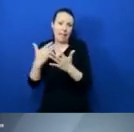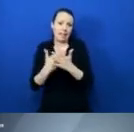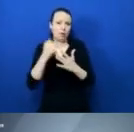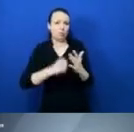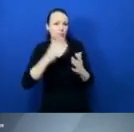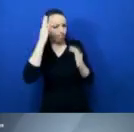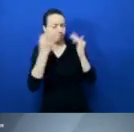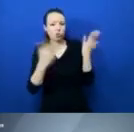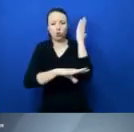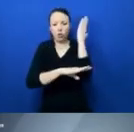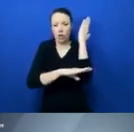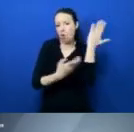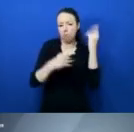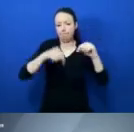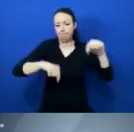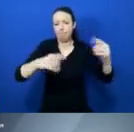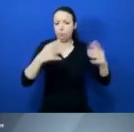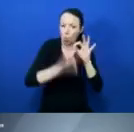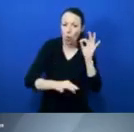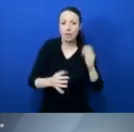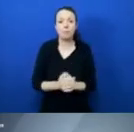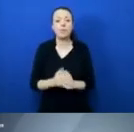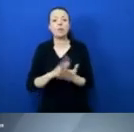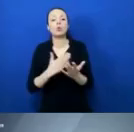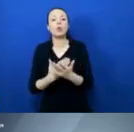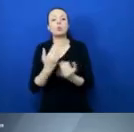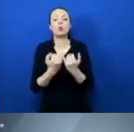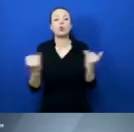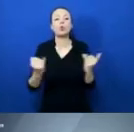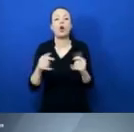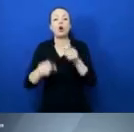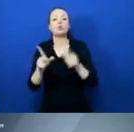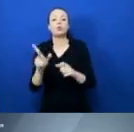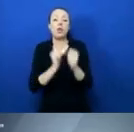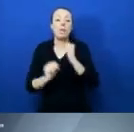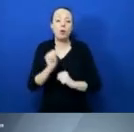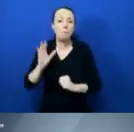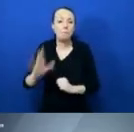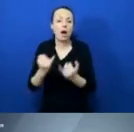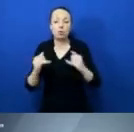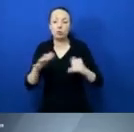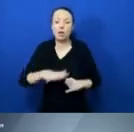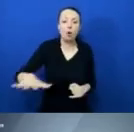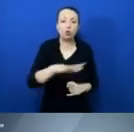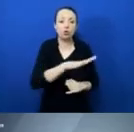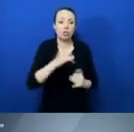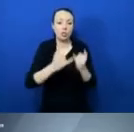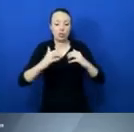that the accessibility can be also a problem, because when we have the unsealed